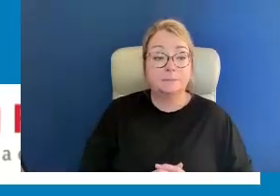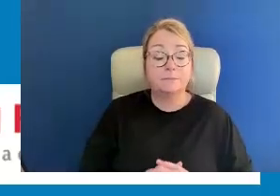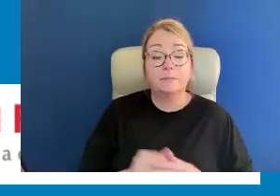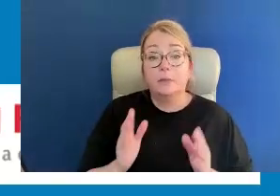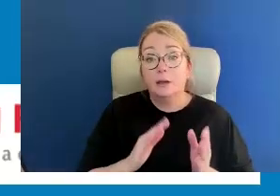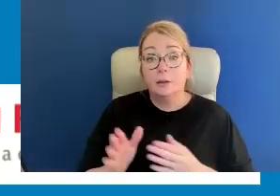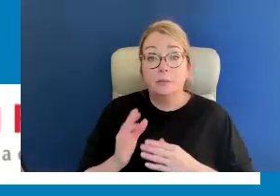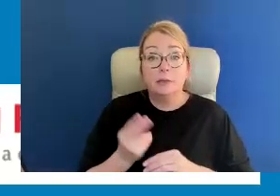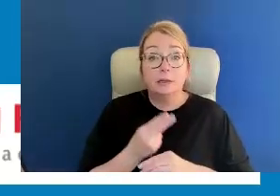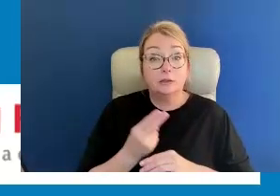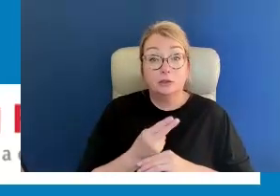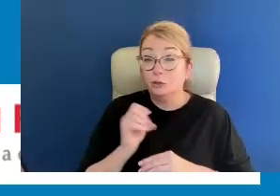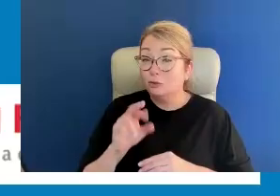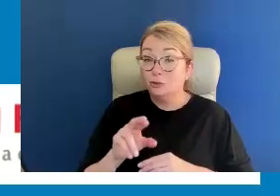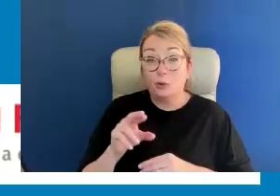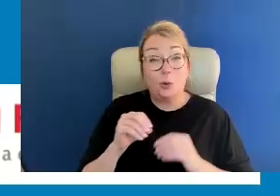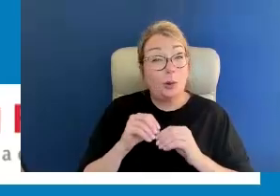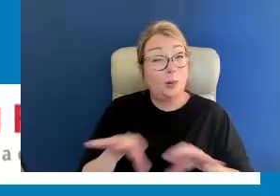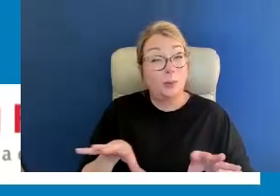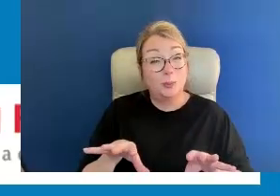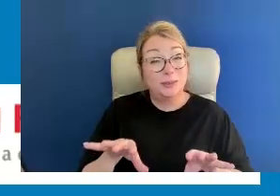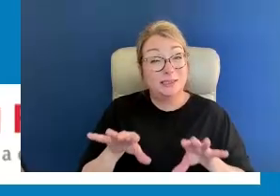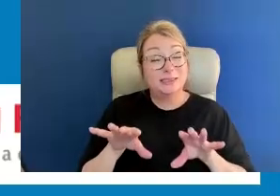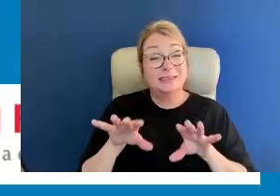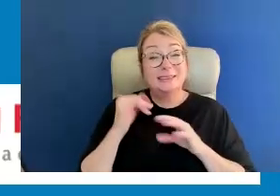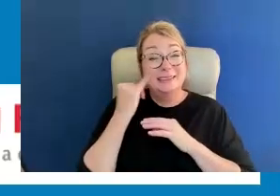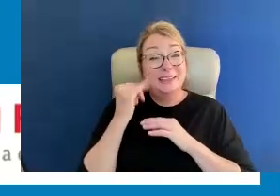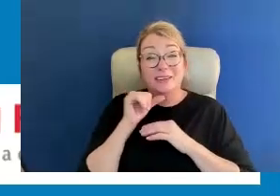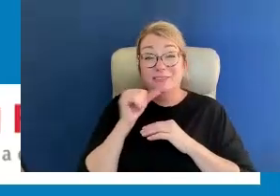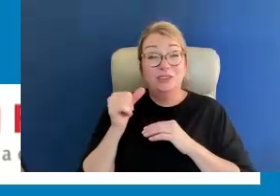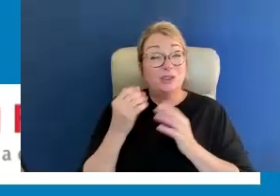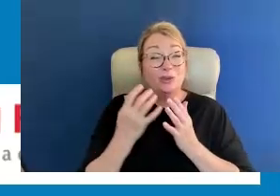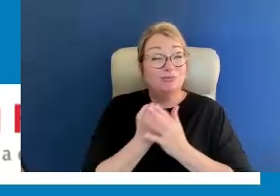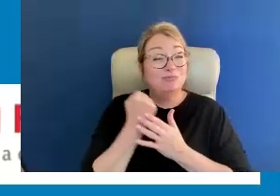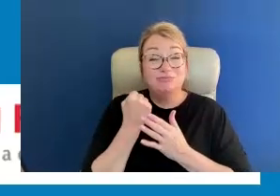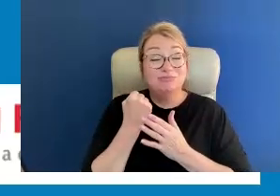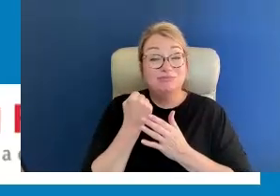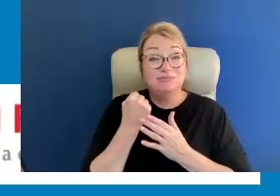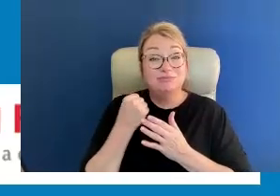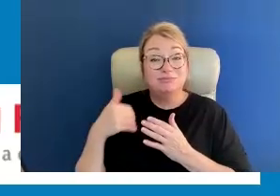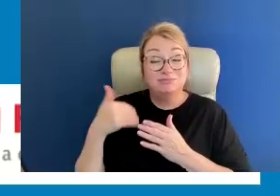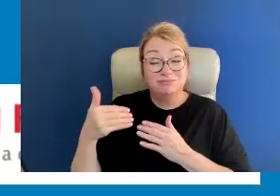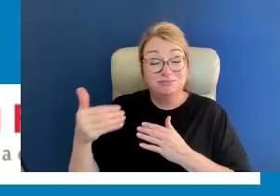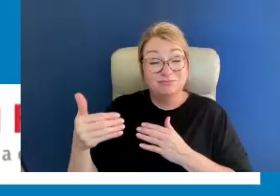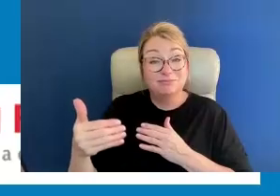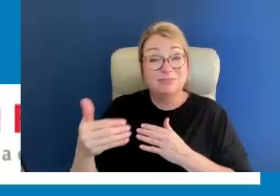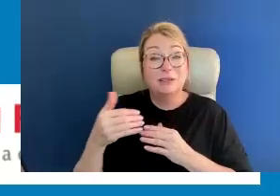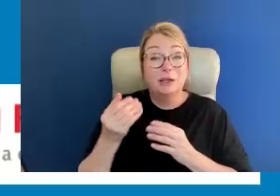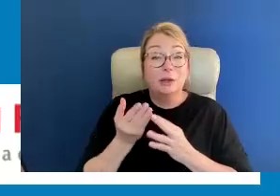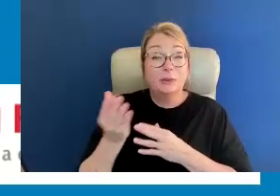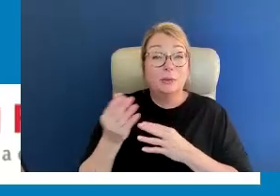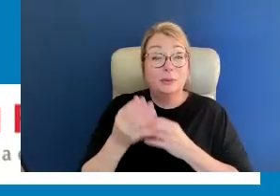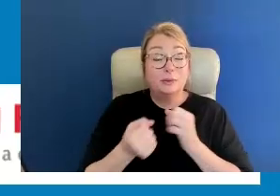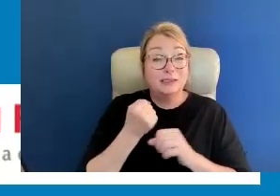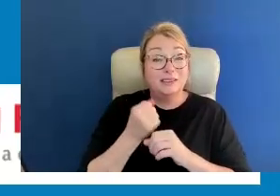plans are use it or lose it plans. What that means is any unused funds that you've elected to take out over the course of the year, you do end, or